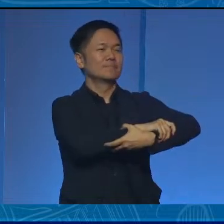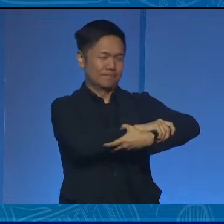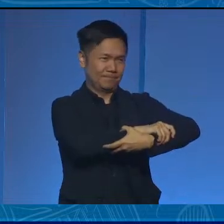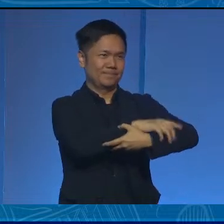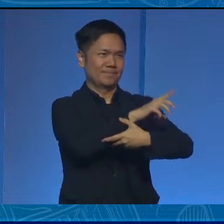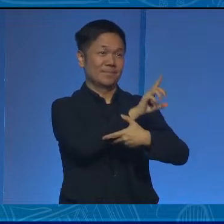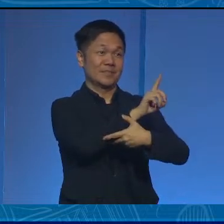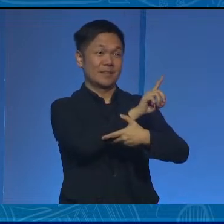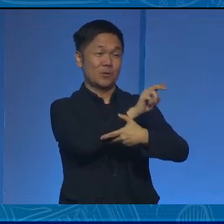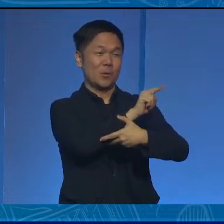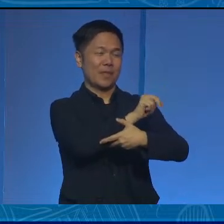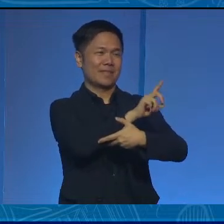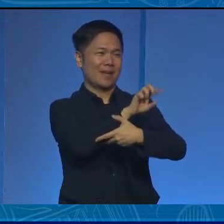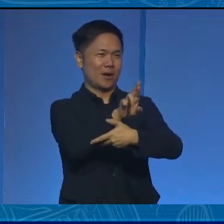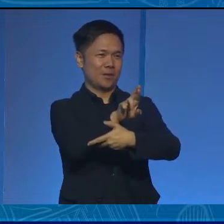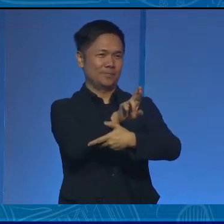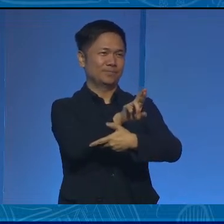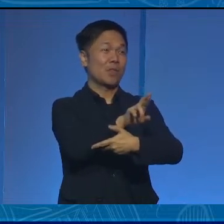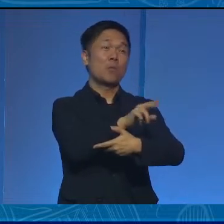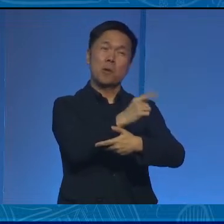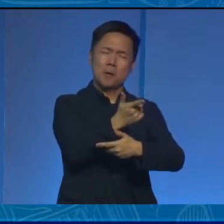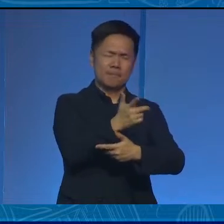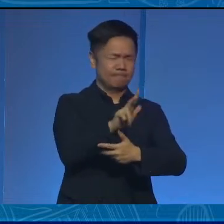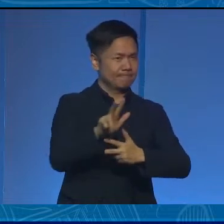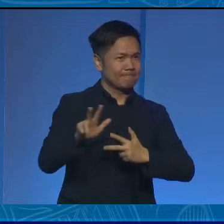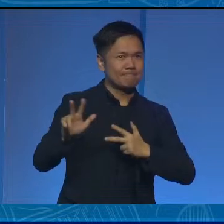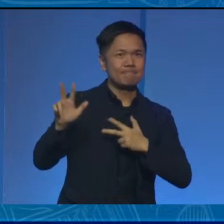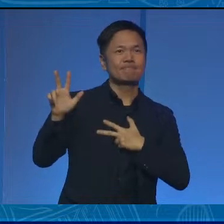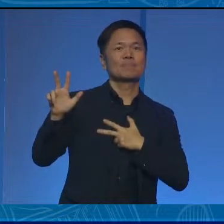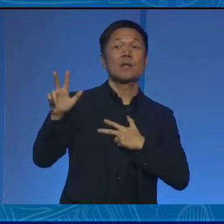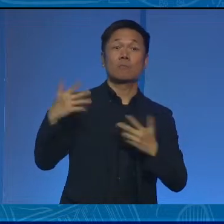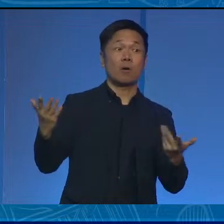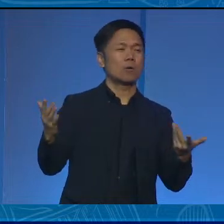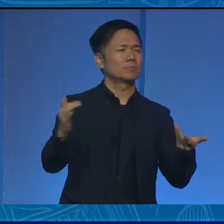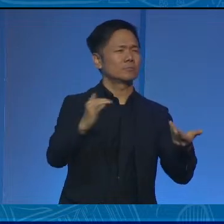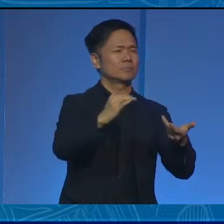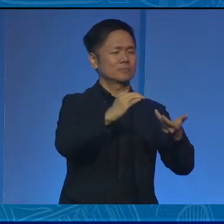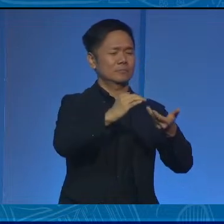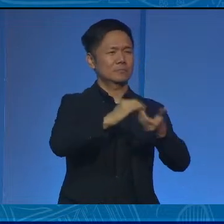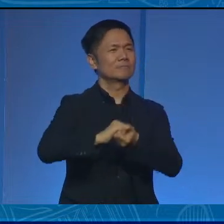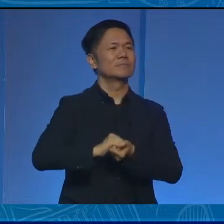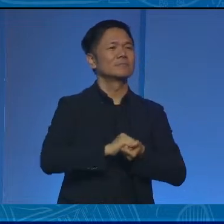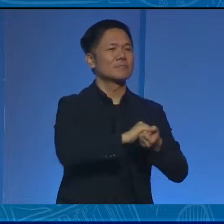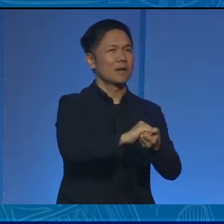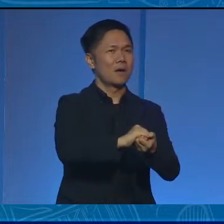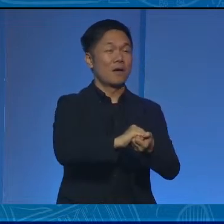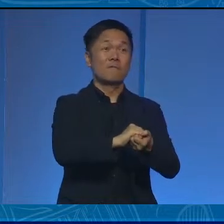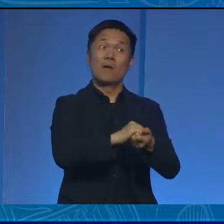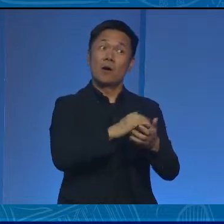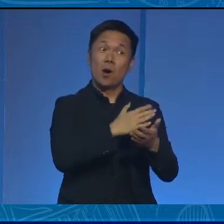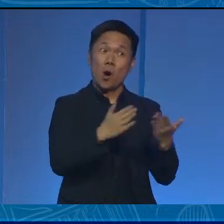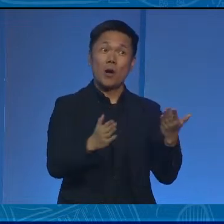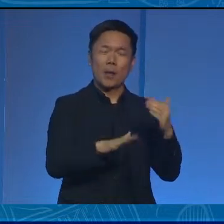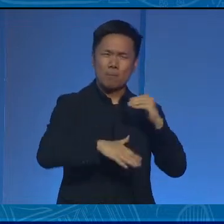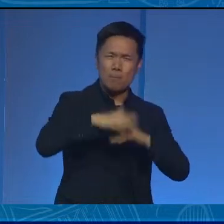deepening cooperation with our partners as we advance the resilience agenda and accelerate evidence-informed and inclusive